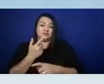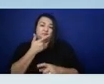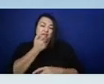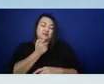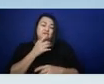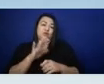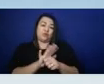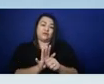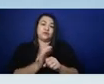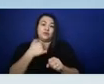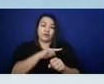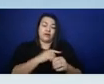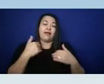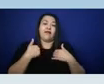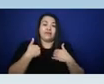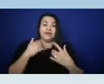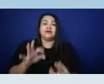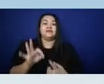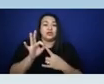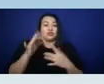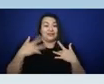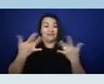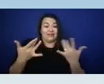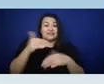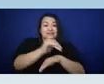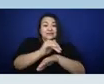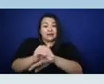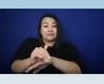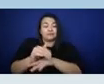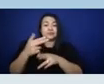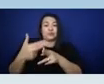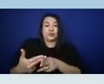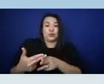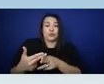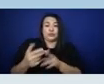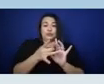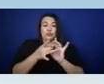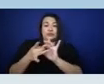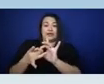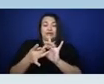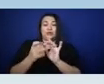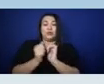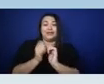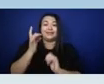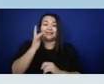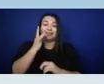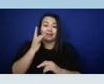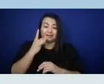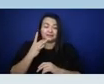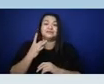and orders that we have placed over the past year, and we also want to express our sincere condolences to the families who have lost loved